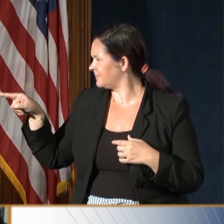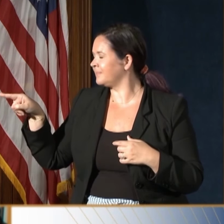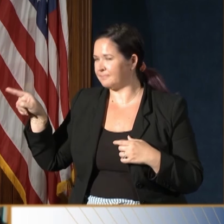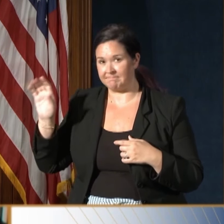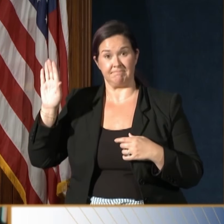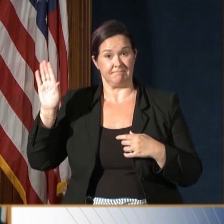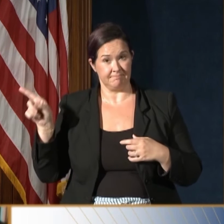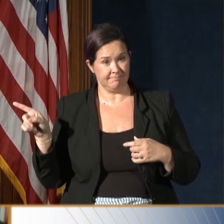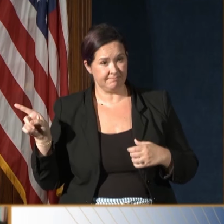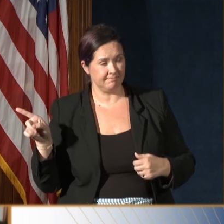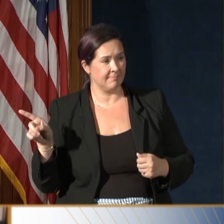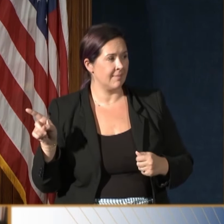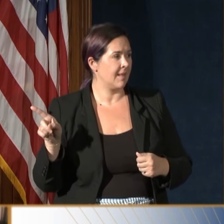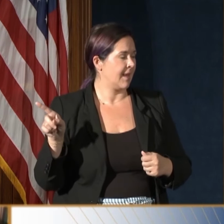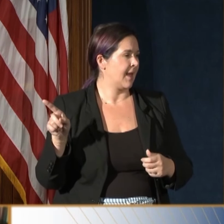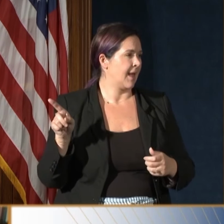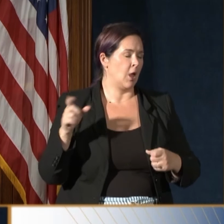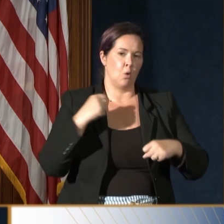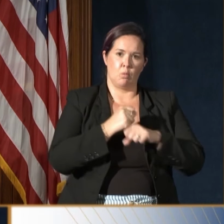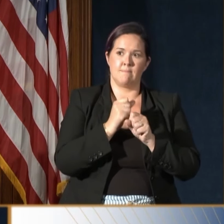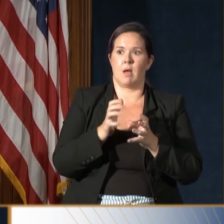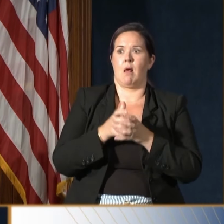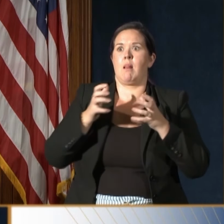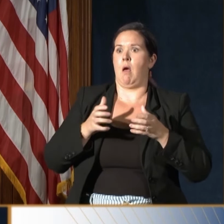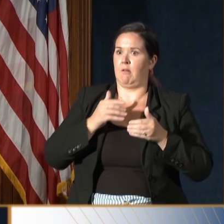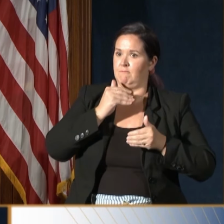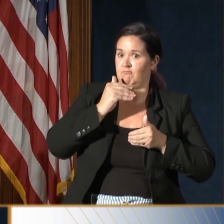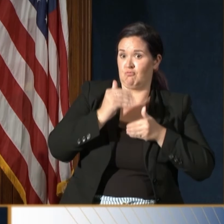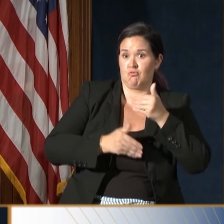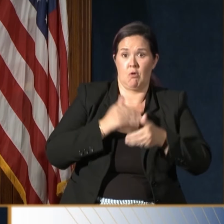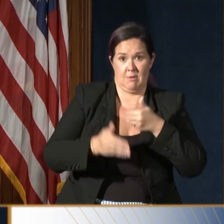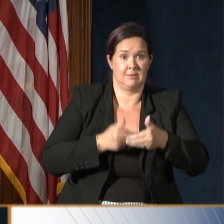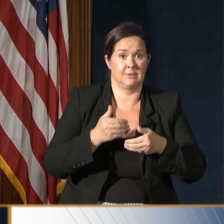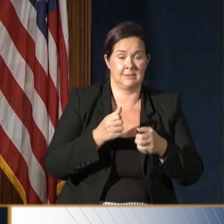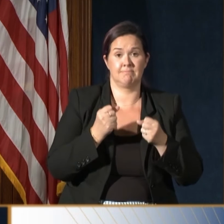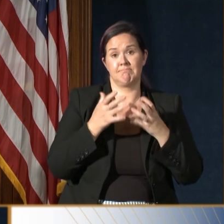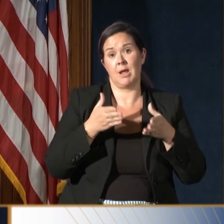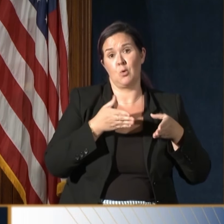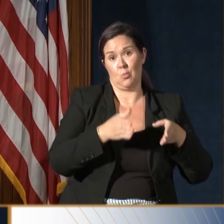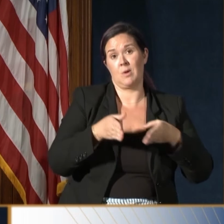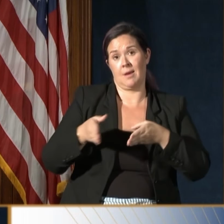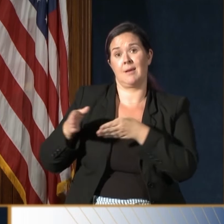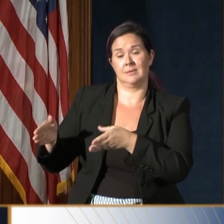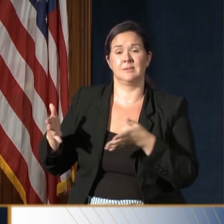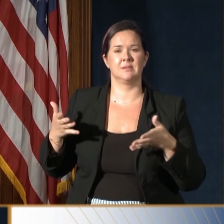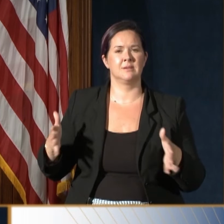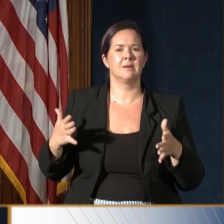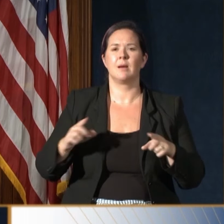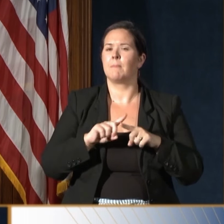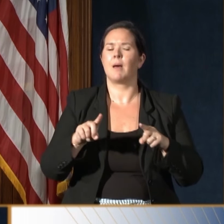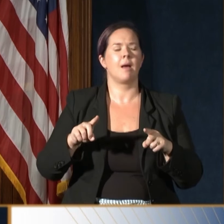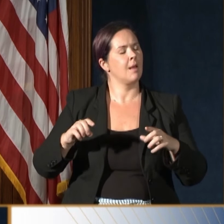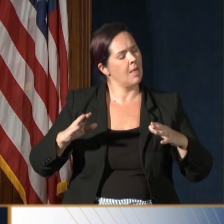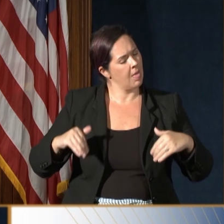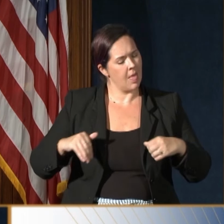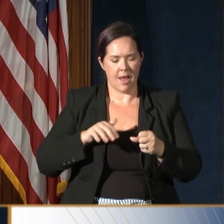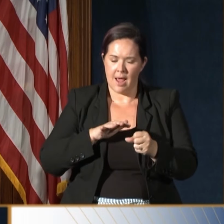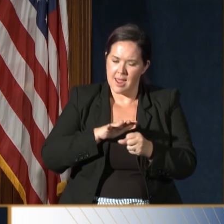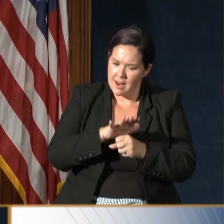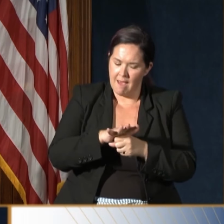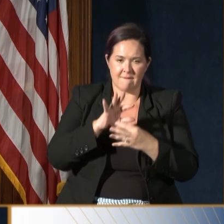We have made progress in so many different ways, but we have not made enough progress in